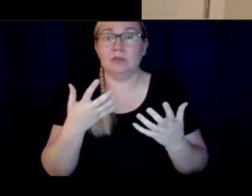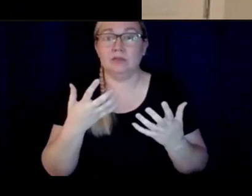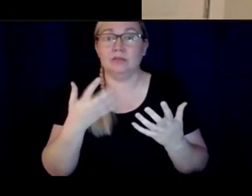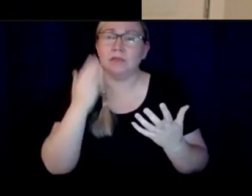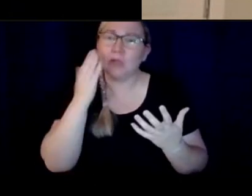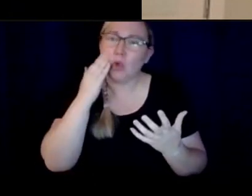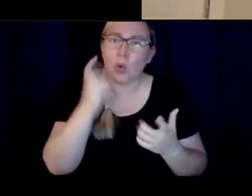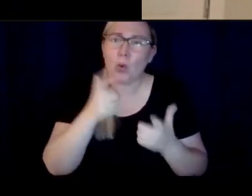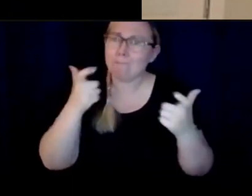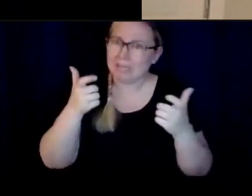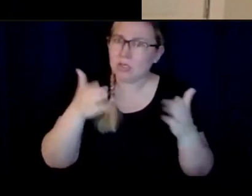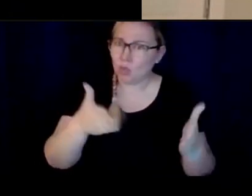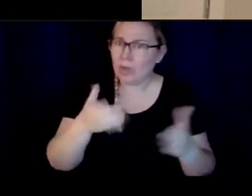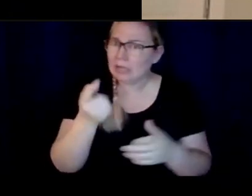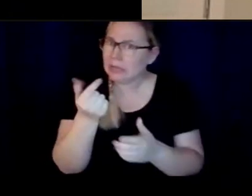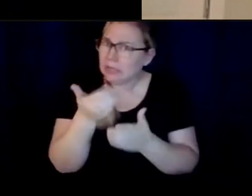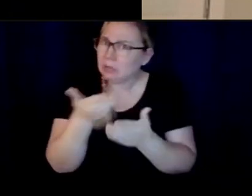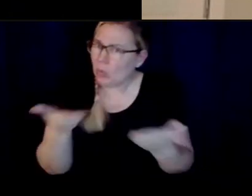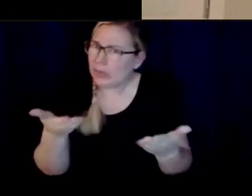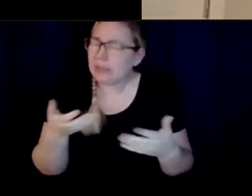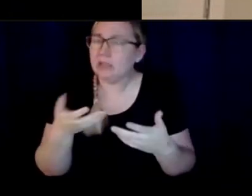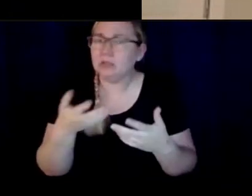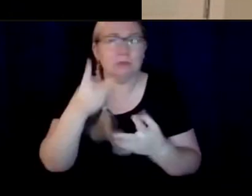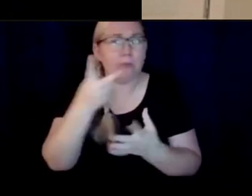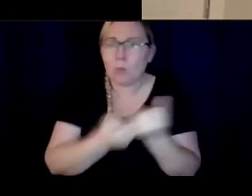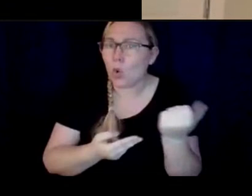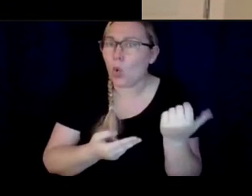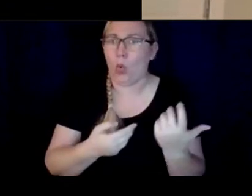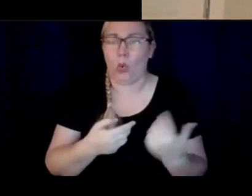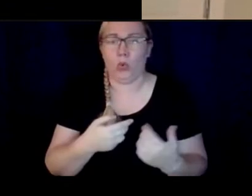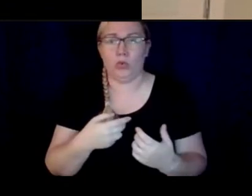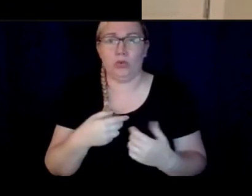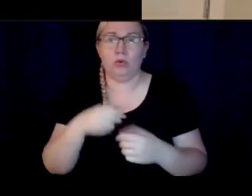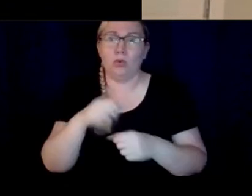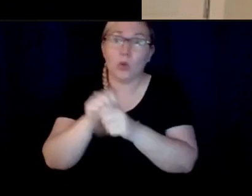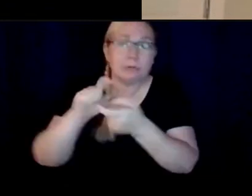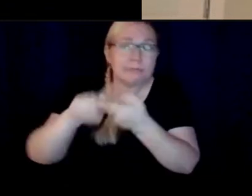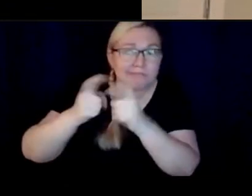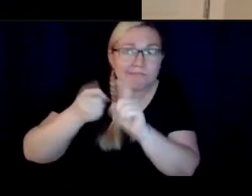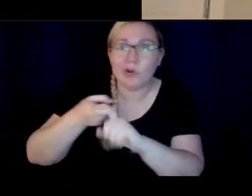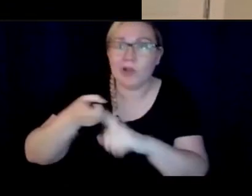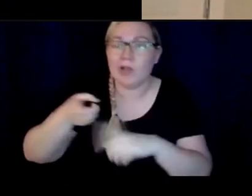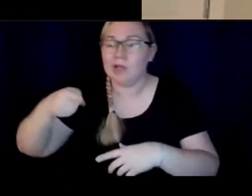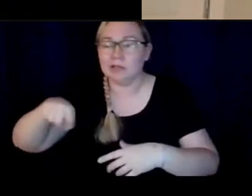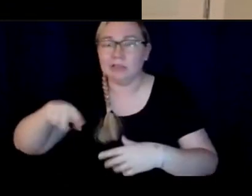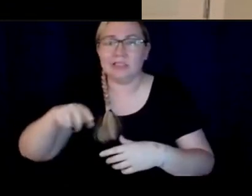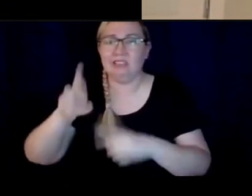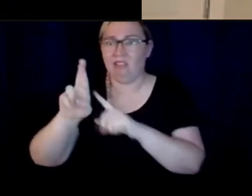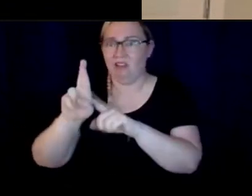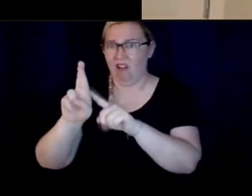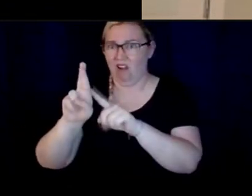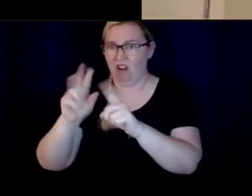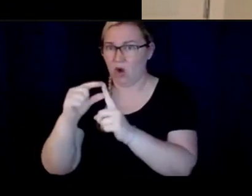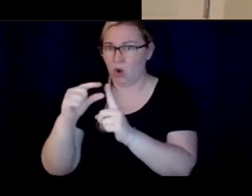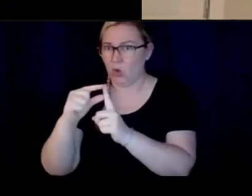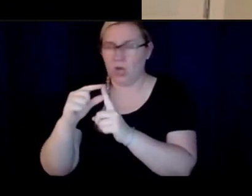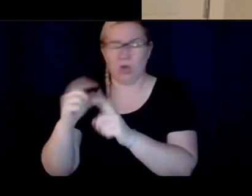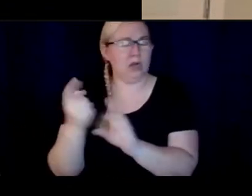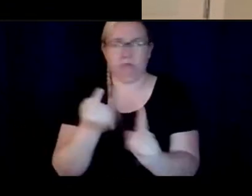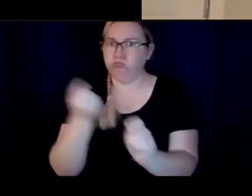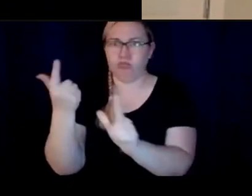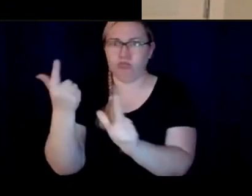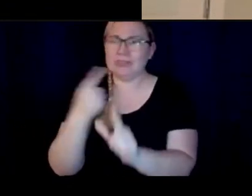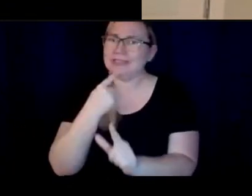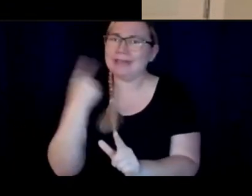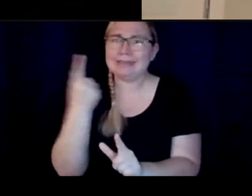ways. You show up when your friends maybe uses the R word. You just say something,